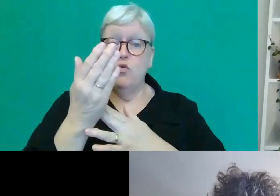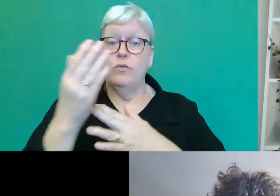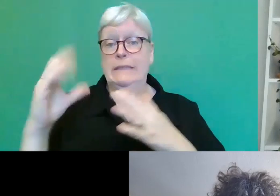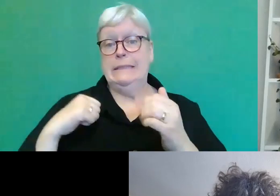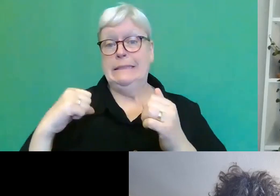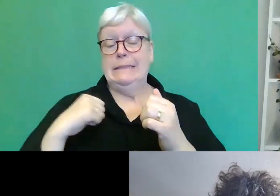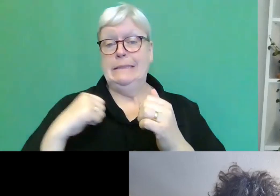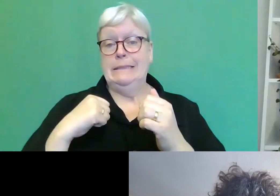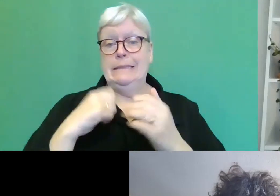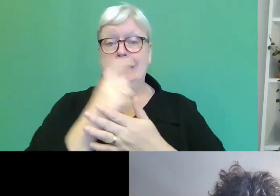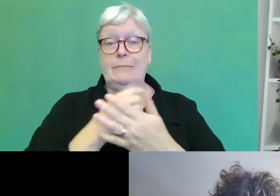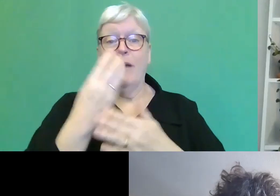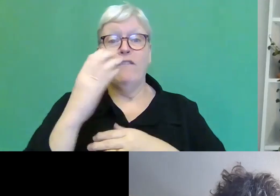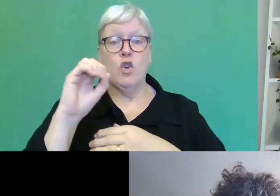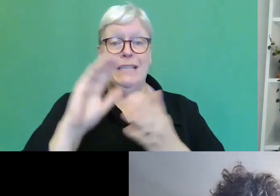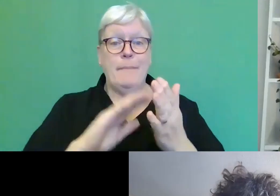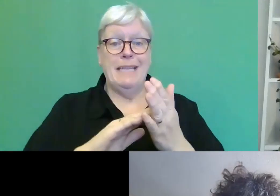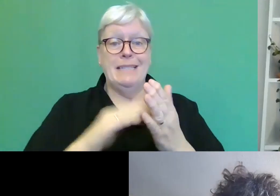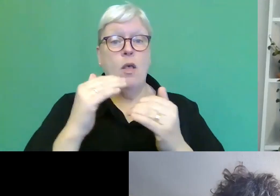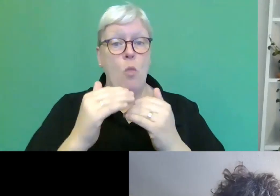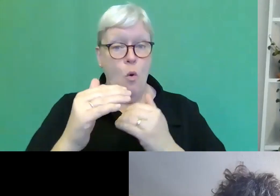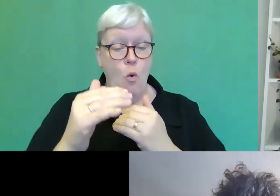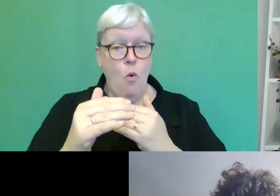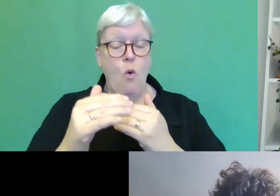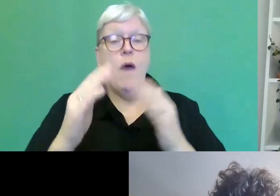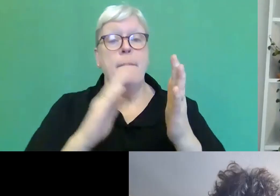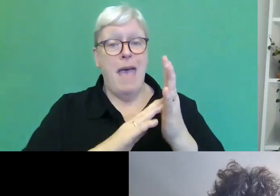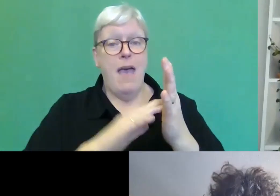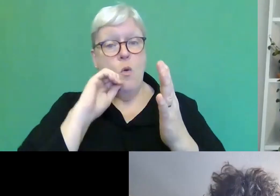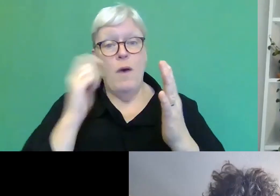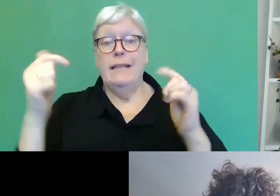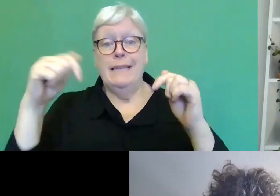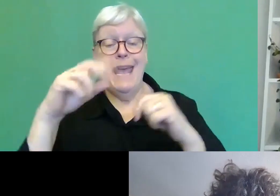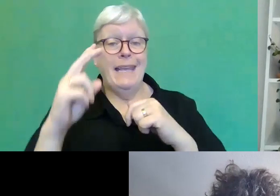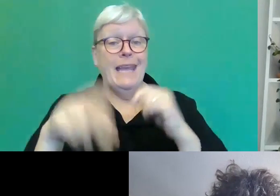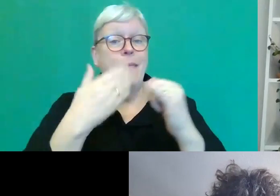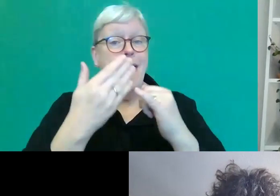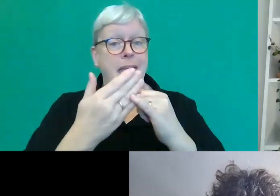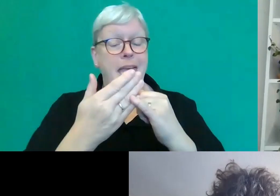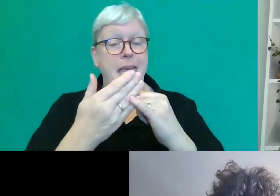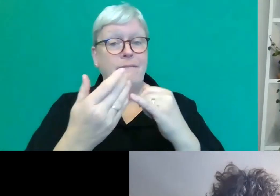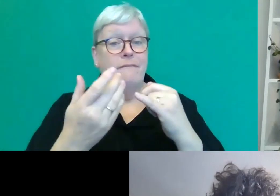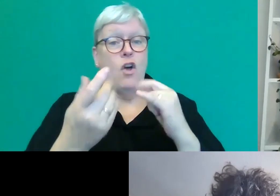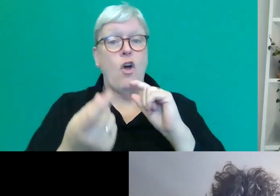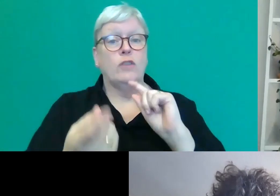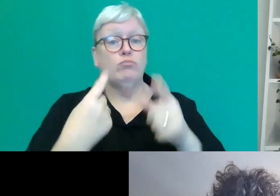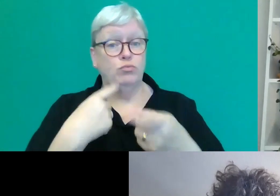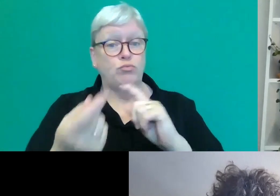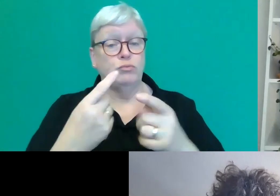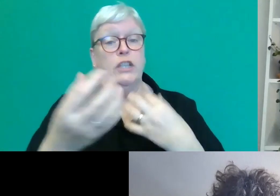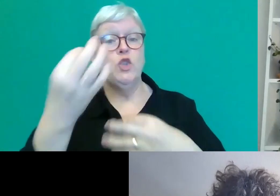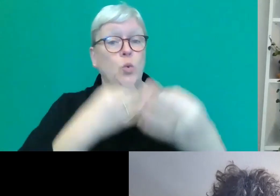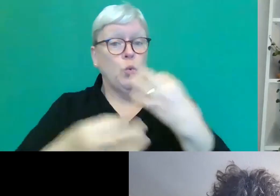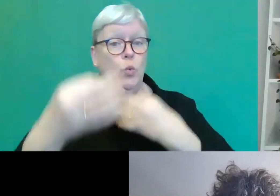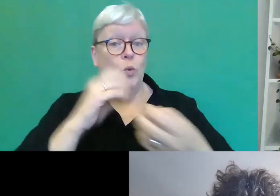It's about 40 minutes long. And then Michael will appear again live at the end to answer some audience Q&As. So please submit those